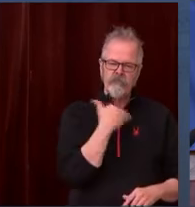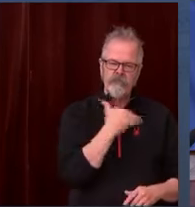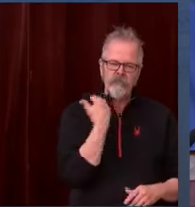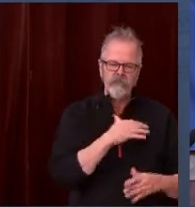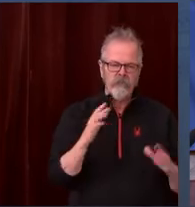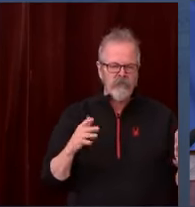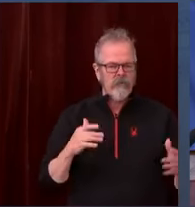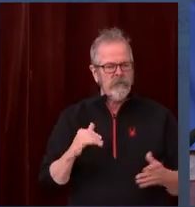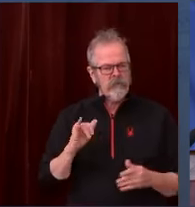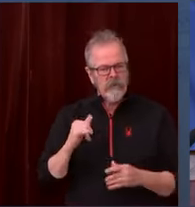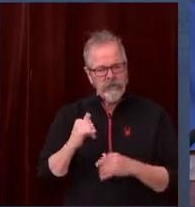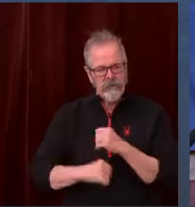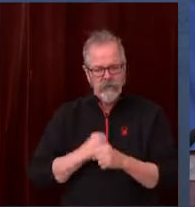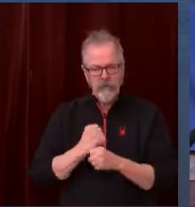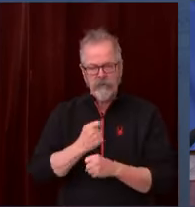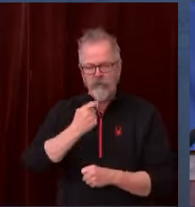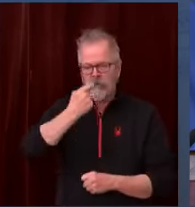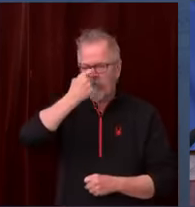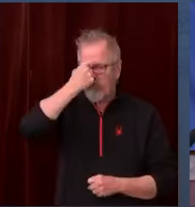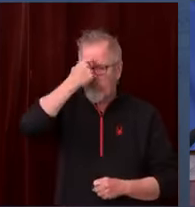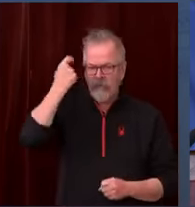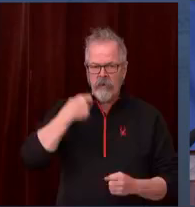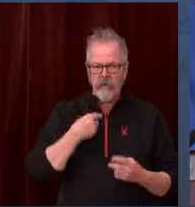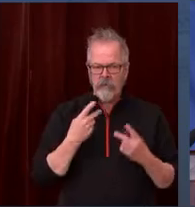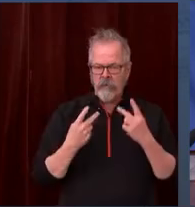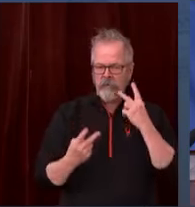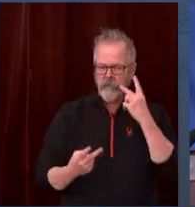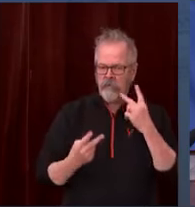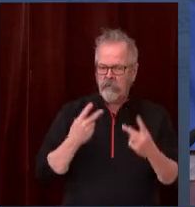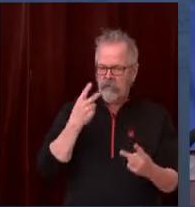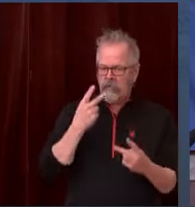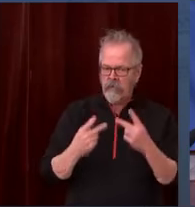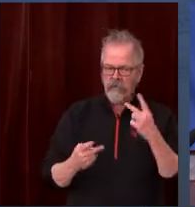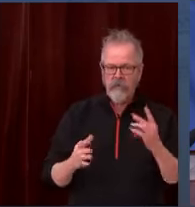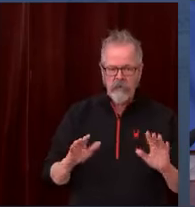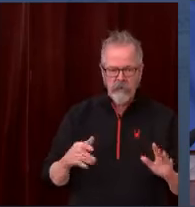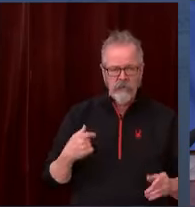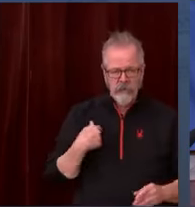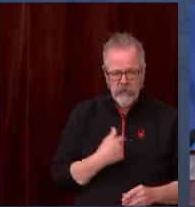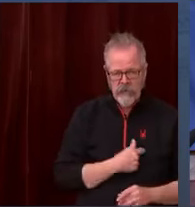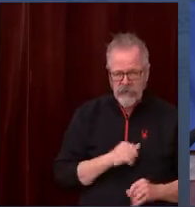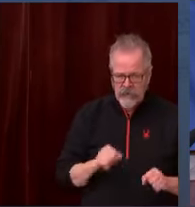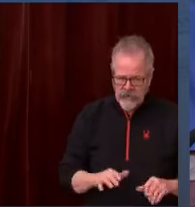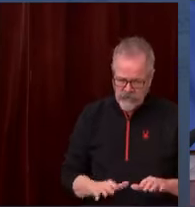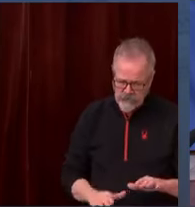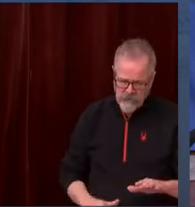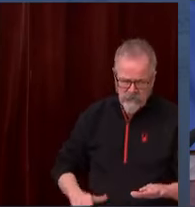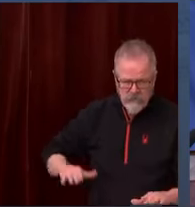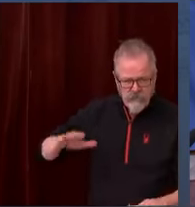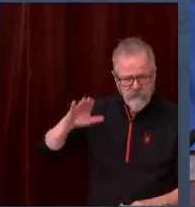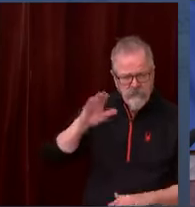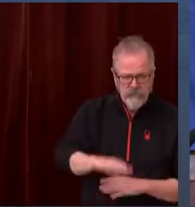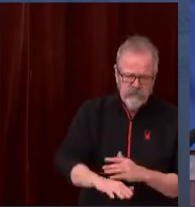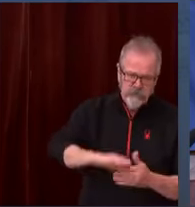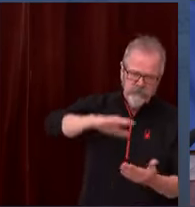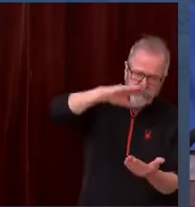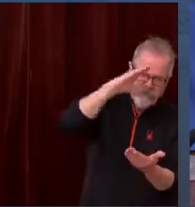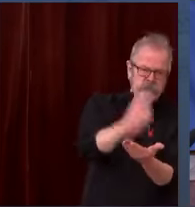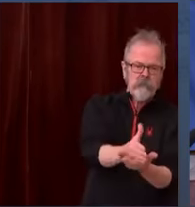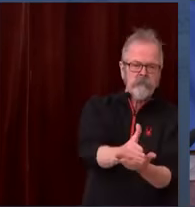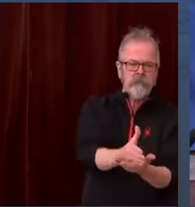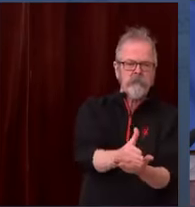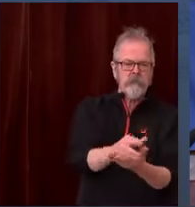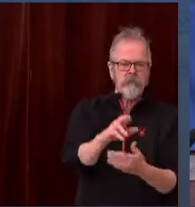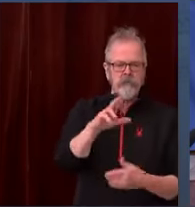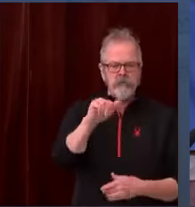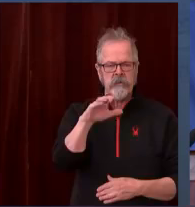forward towards justice. And I don't think we should lose that opportunity or let it pass without being ambitious. And this is a fairly